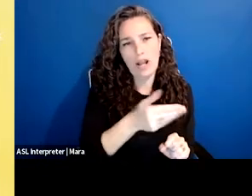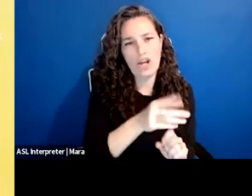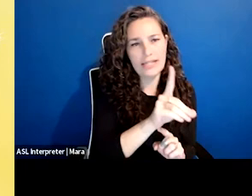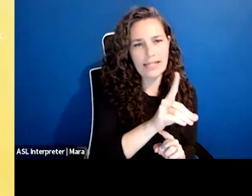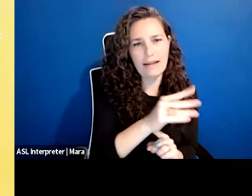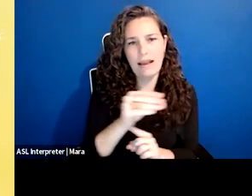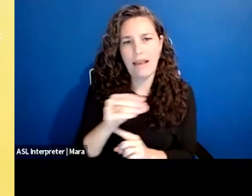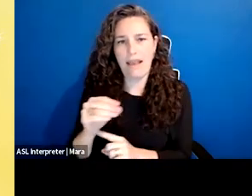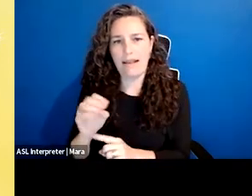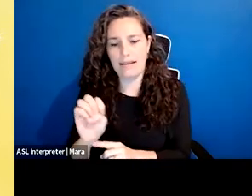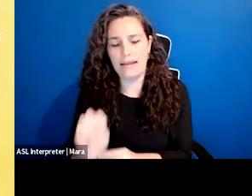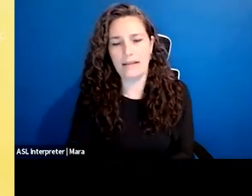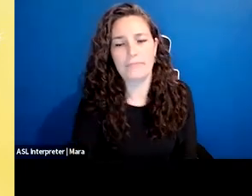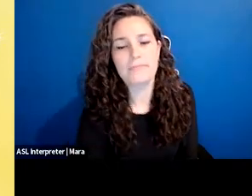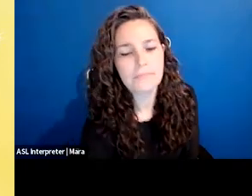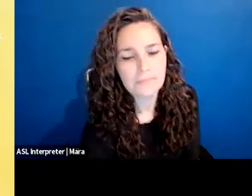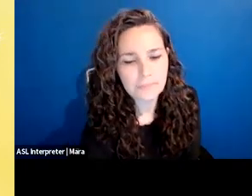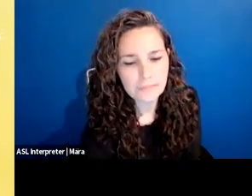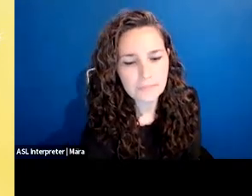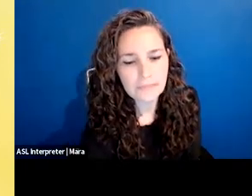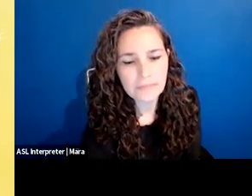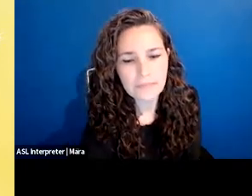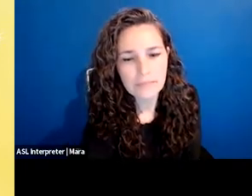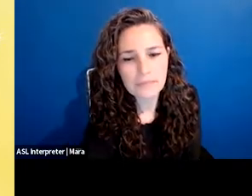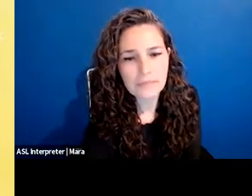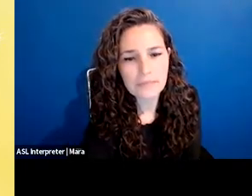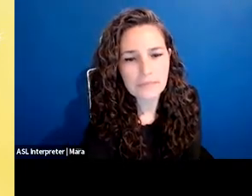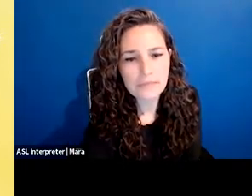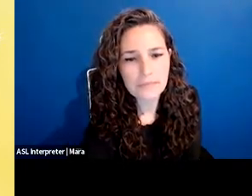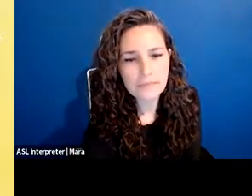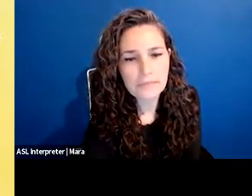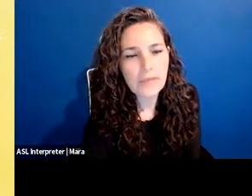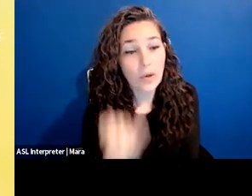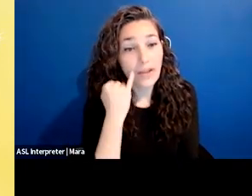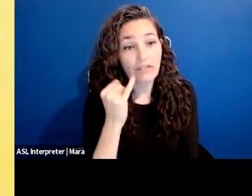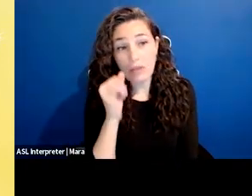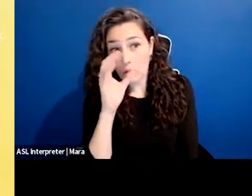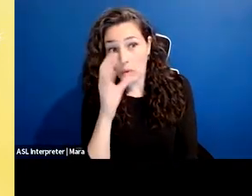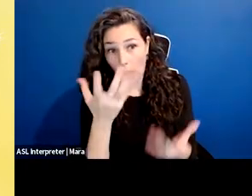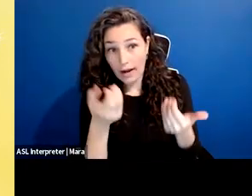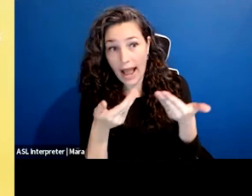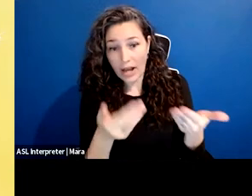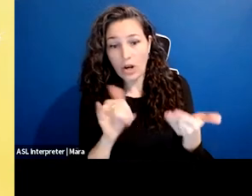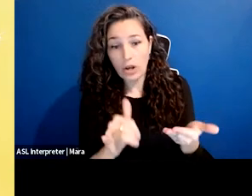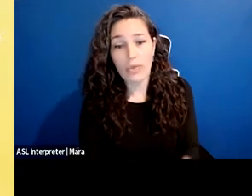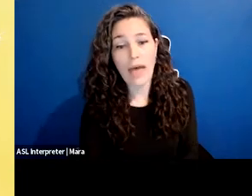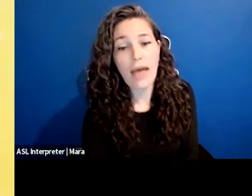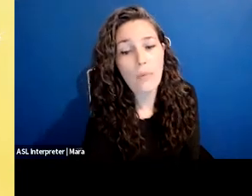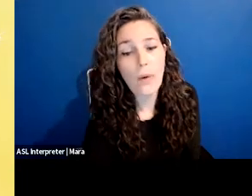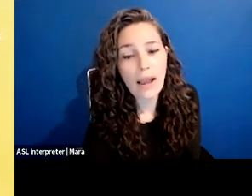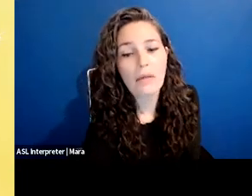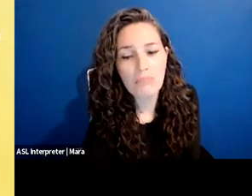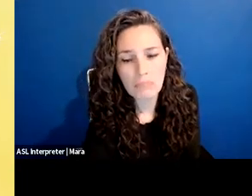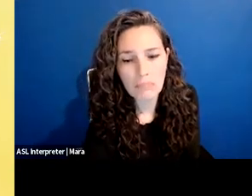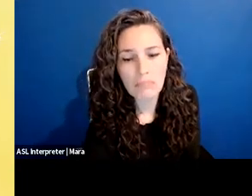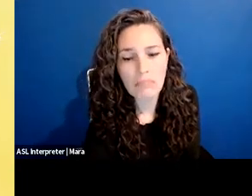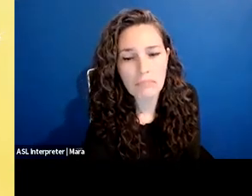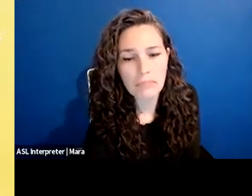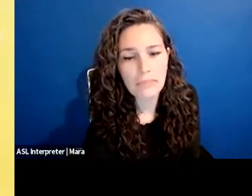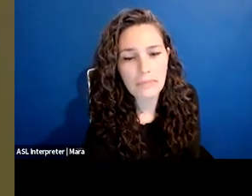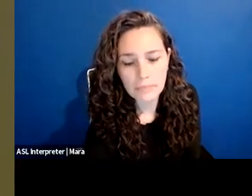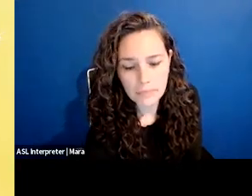certainly if somebody, if an employer is looking to hire you under Schedules D and E, reach out to the union and let's talk a little bit more about what that means.